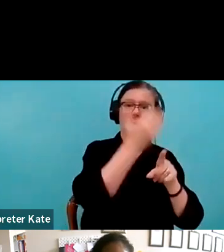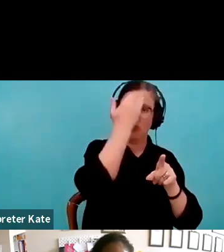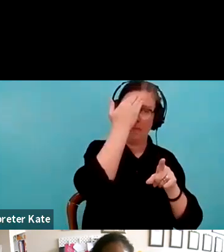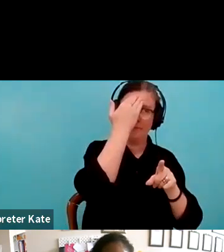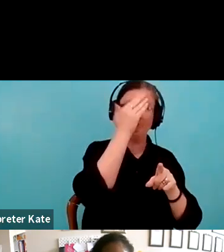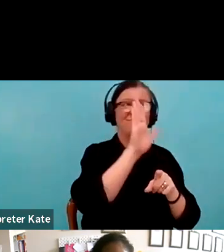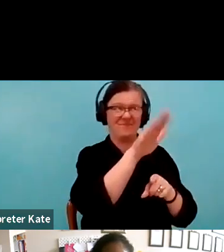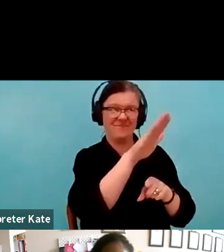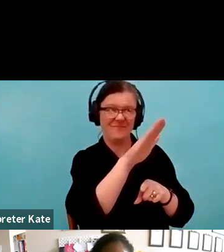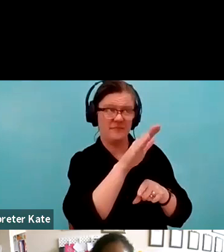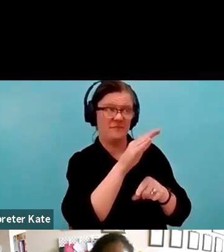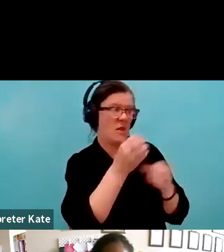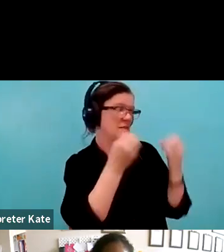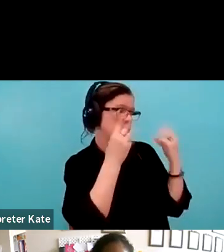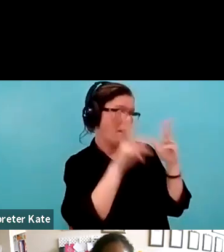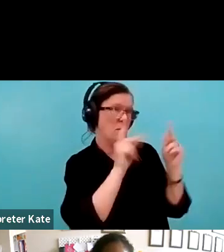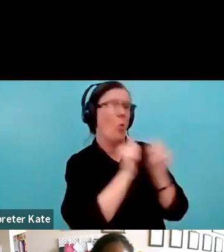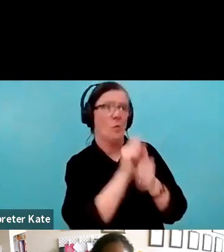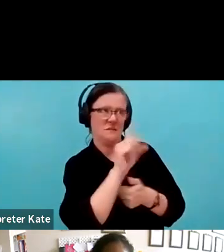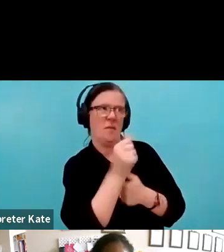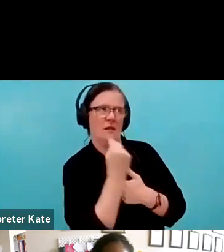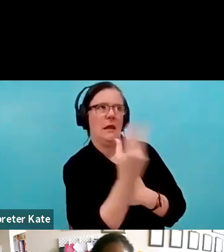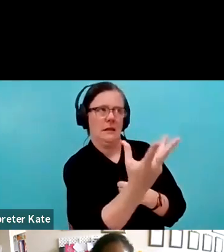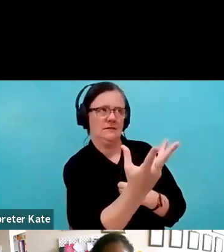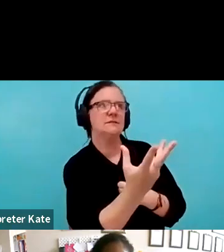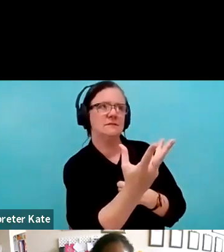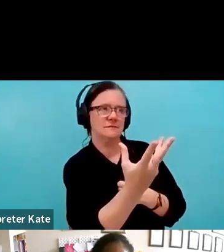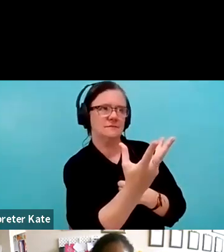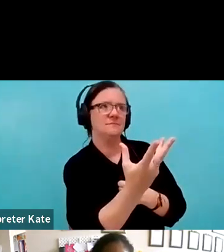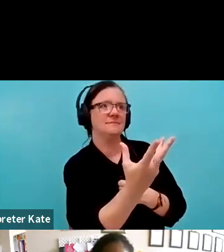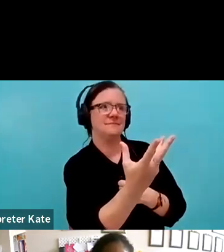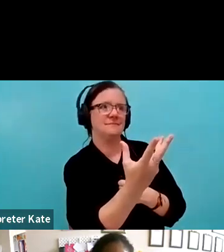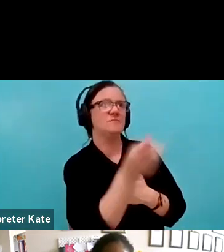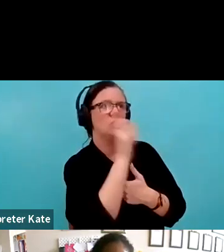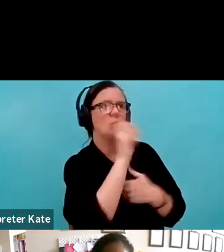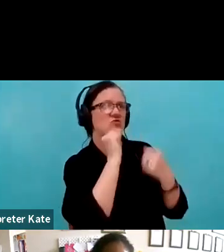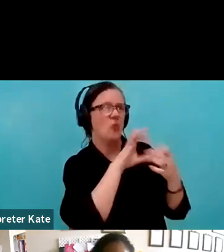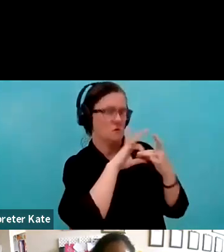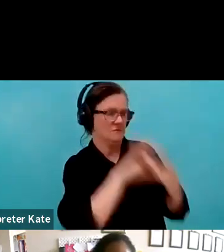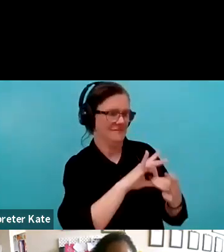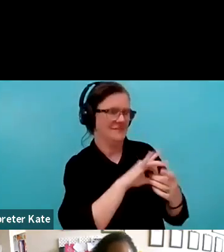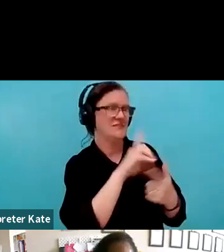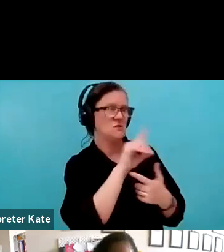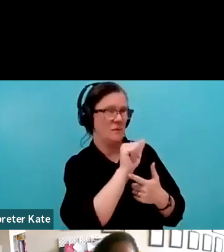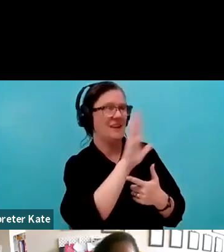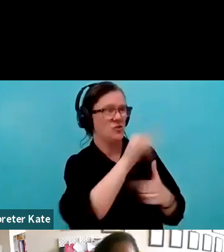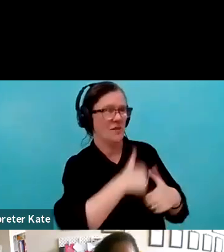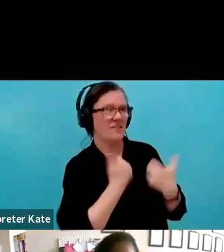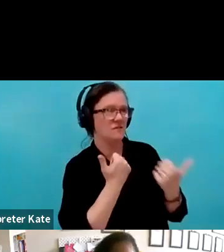more people than they realize with disabilities, or a strong connection to disability in their